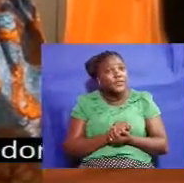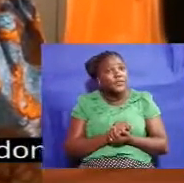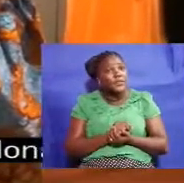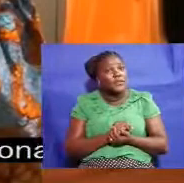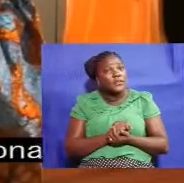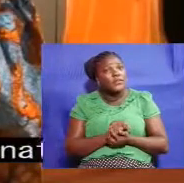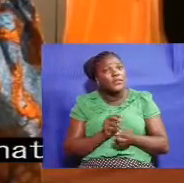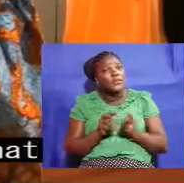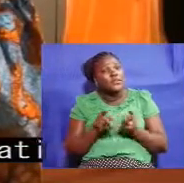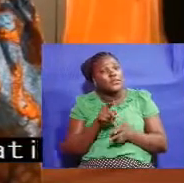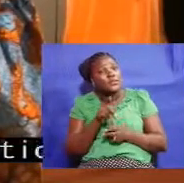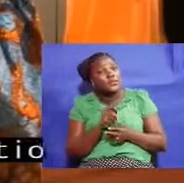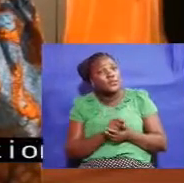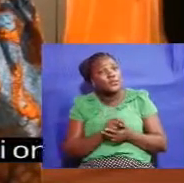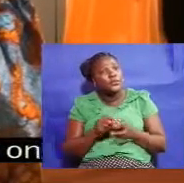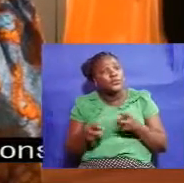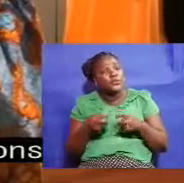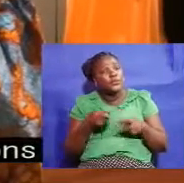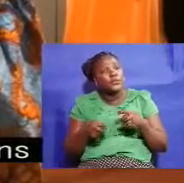I hope to sort it out today.